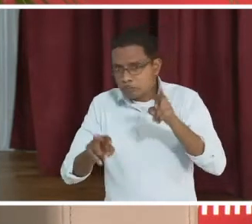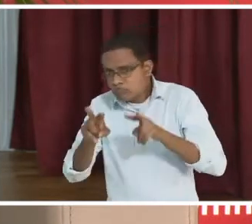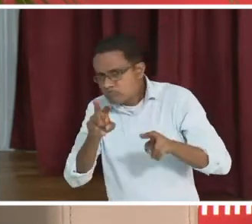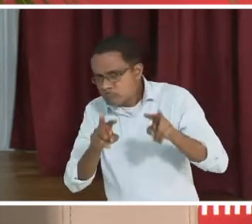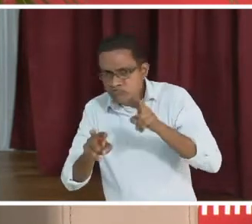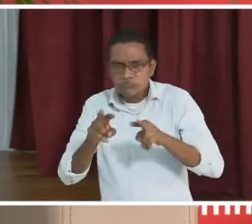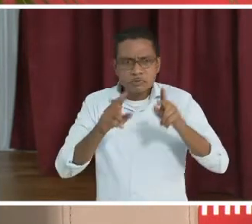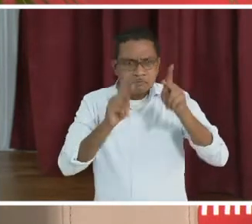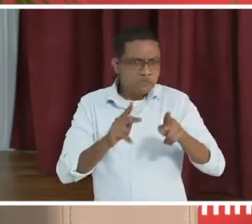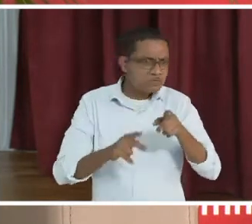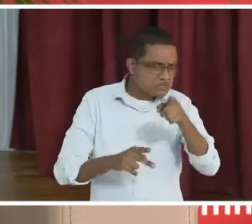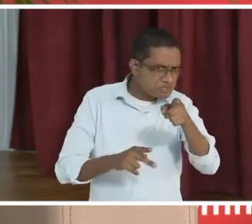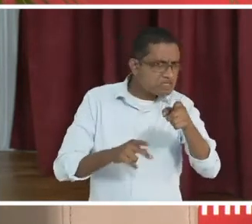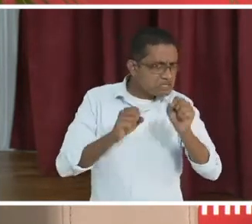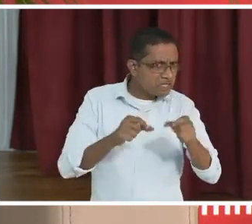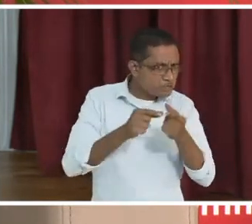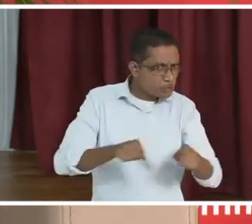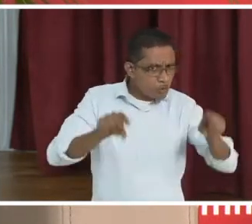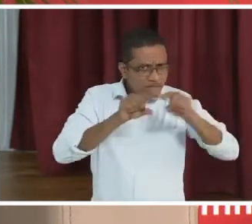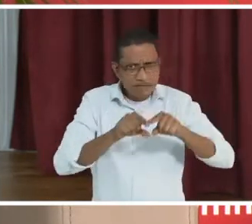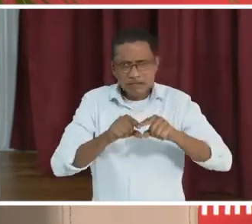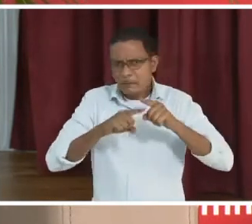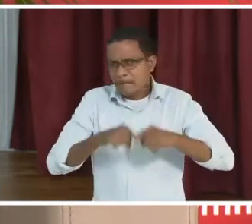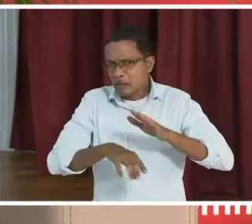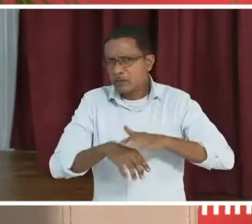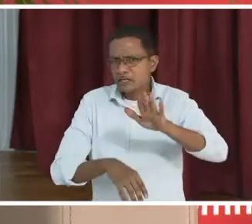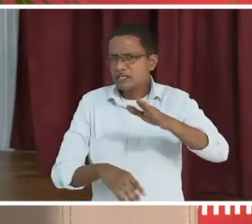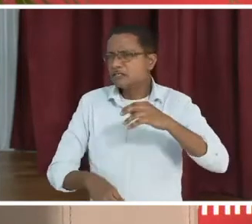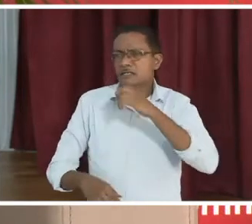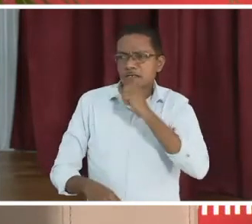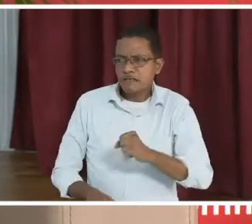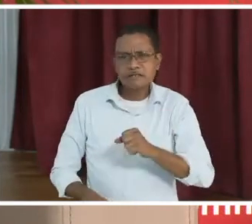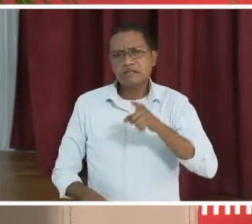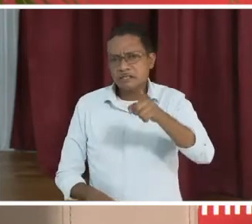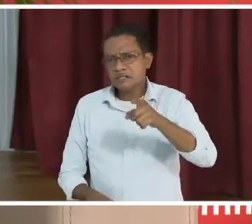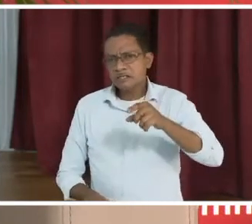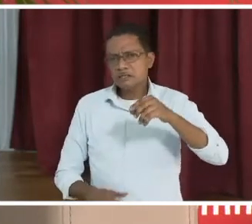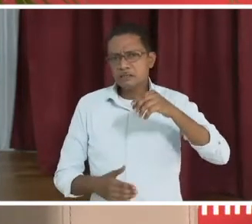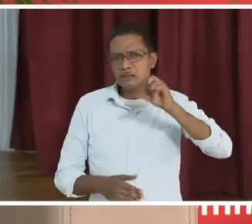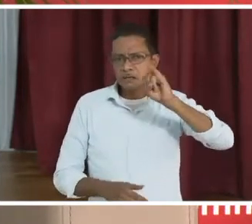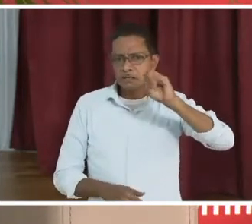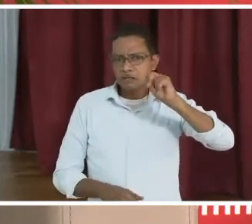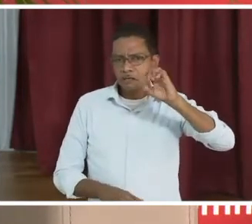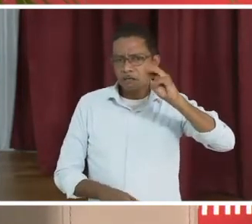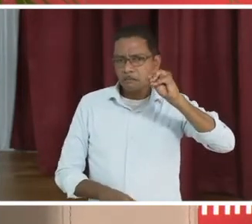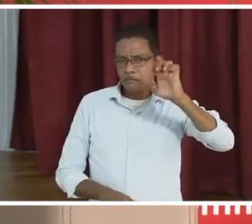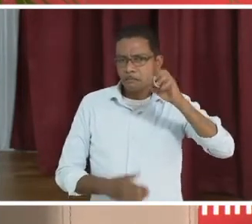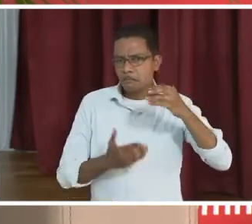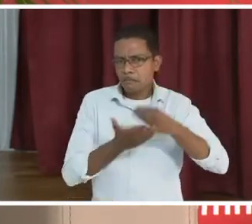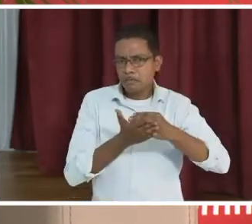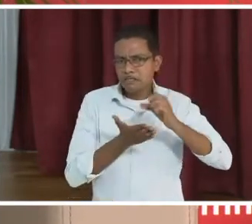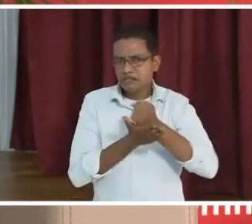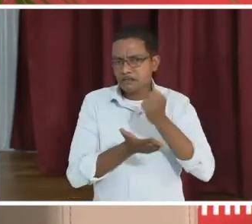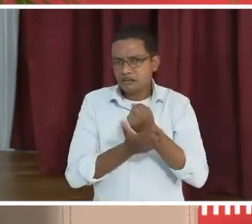person's ability to qualify based on age, income, and if it is that the person has debts. Okay. So looking